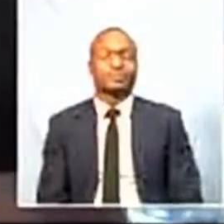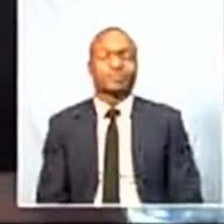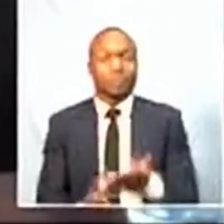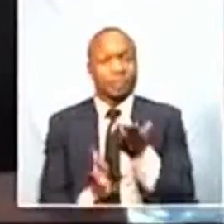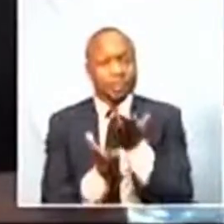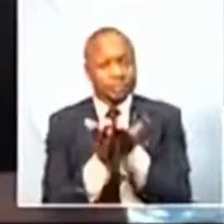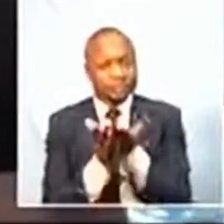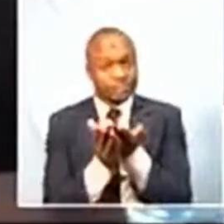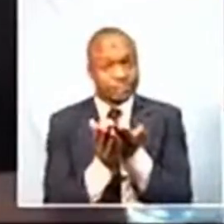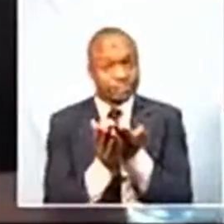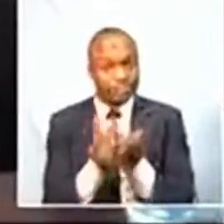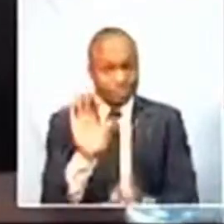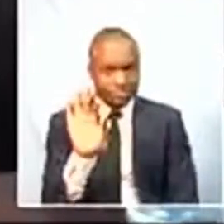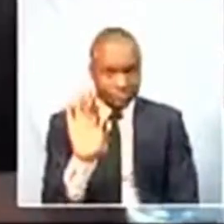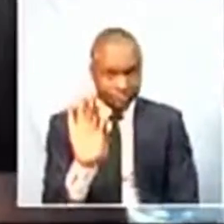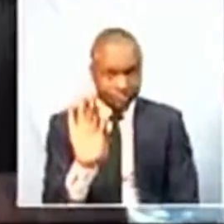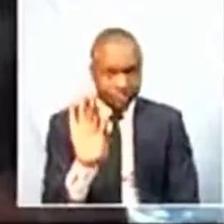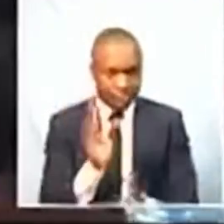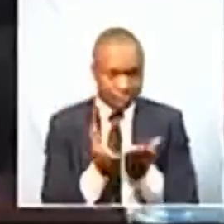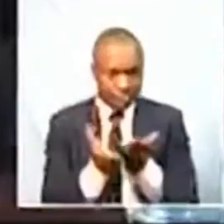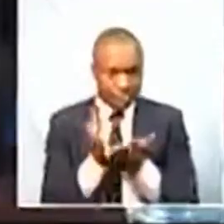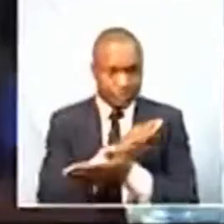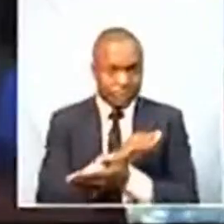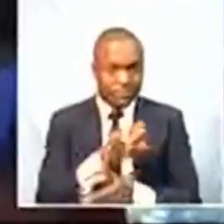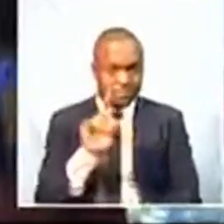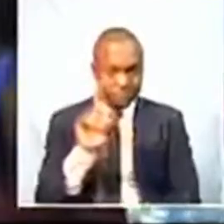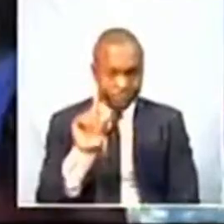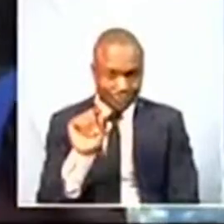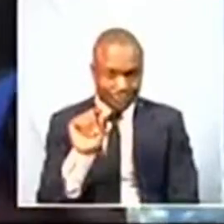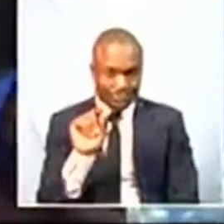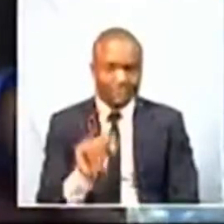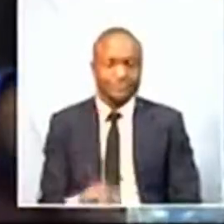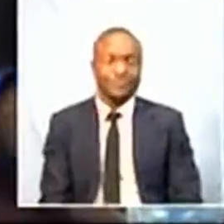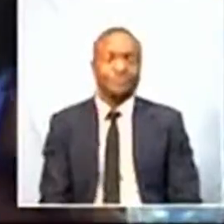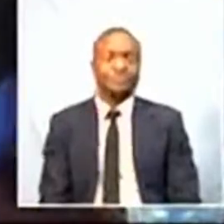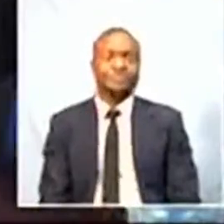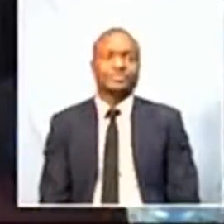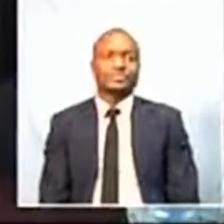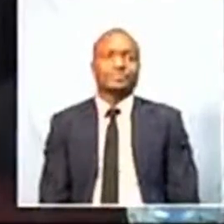Appendix? Appendix 9, on page 20.